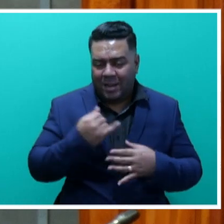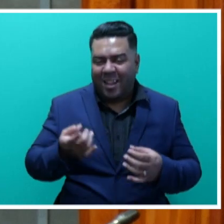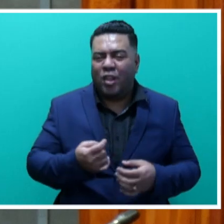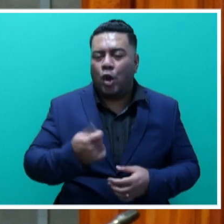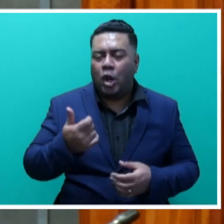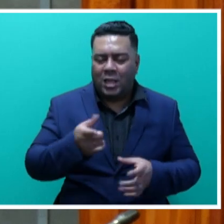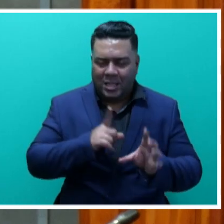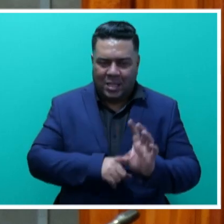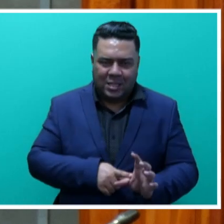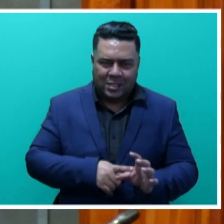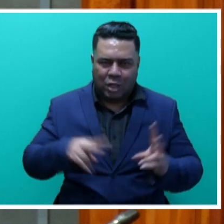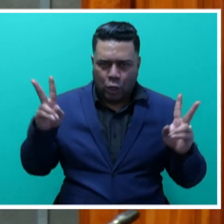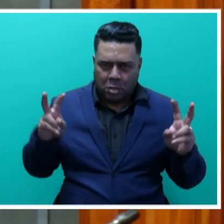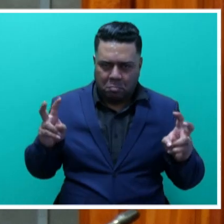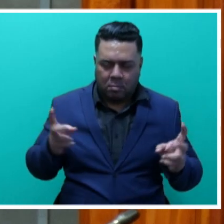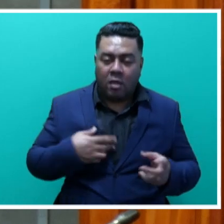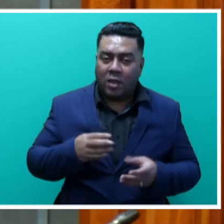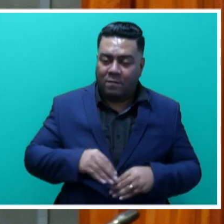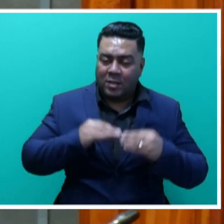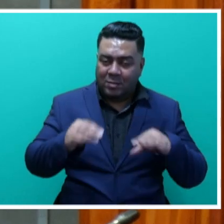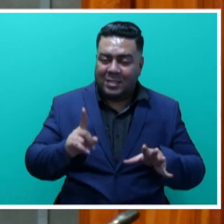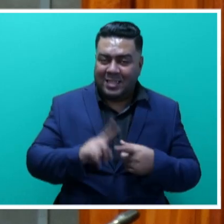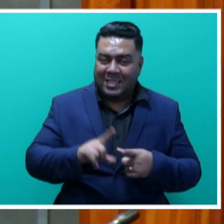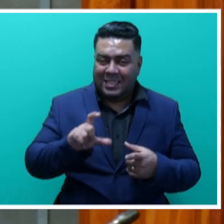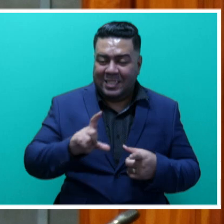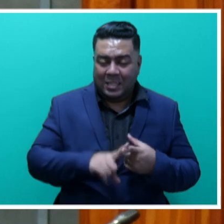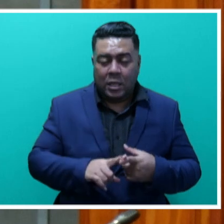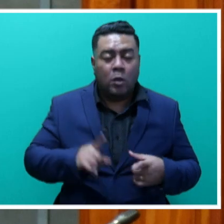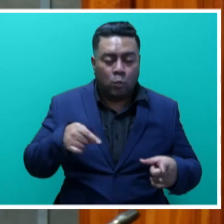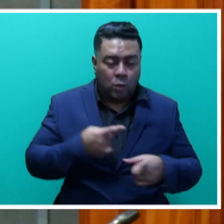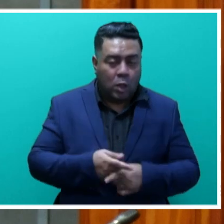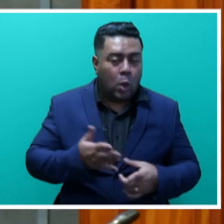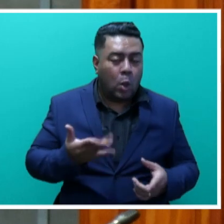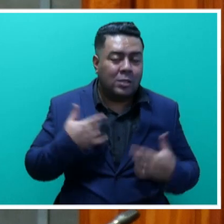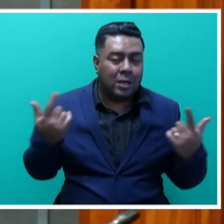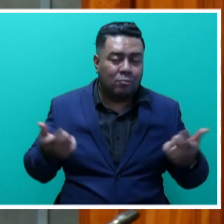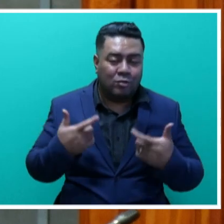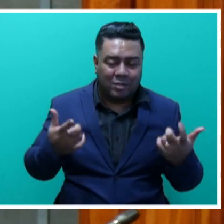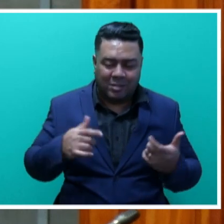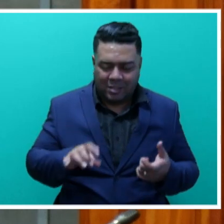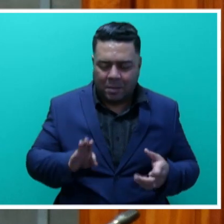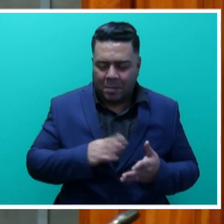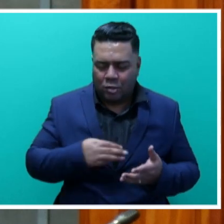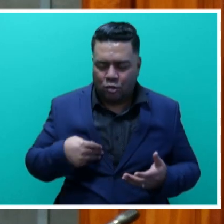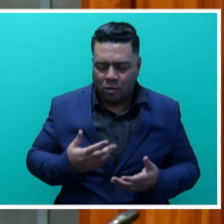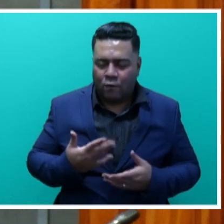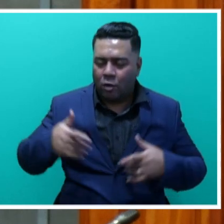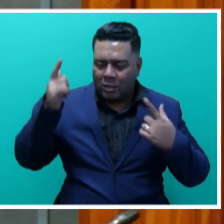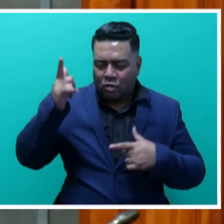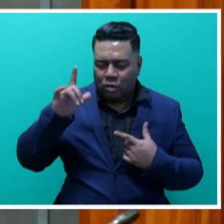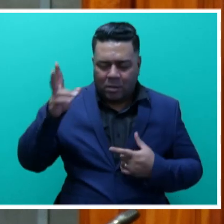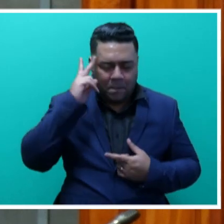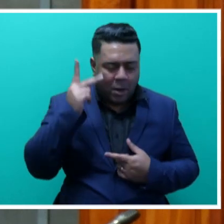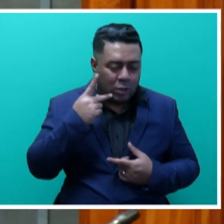Years. Investment in ECE means that this week-long celebration is a platform for the ministry, teachers,